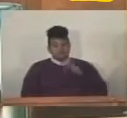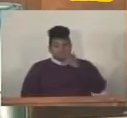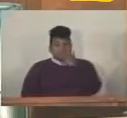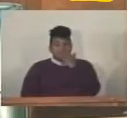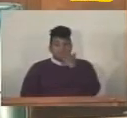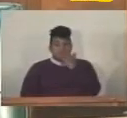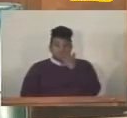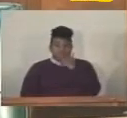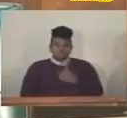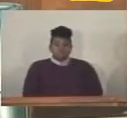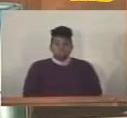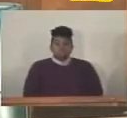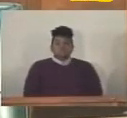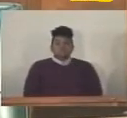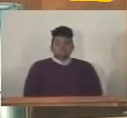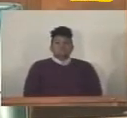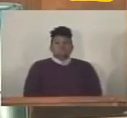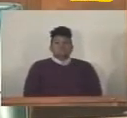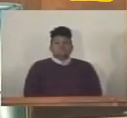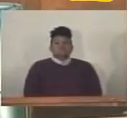judge.